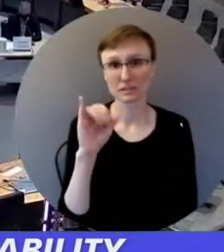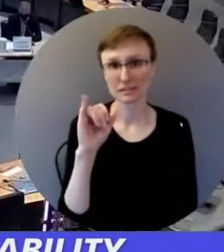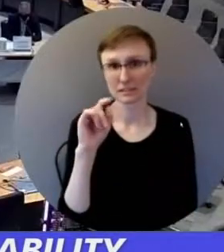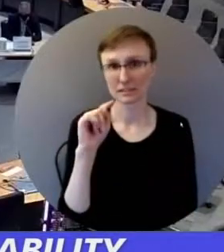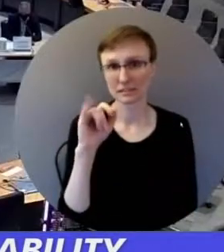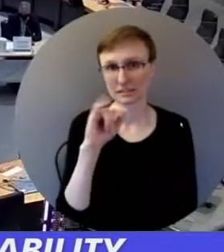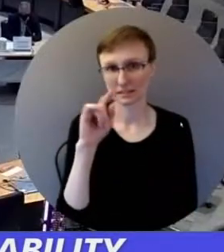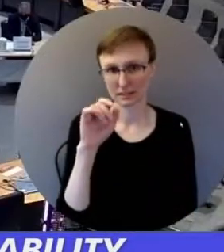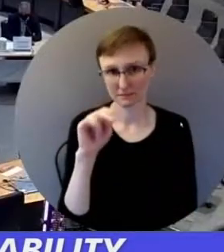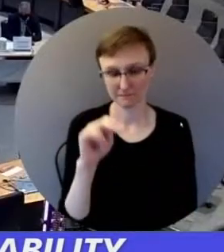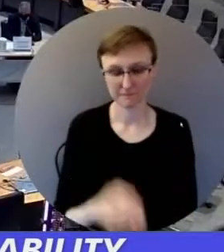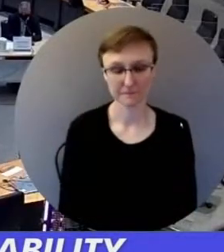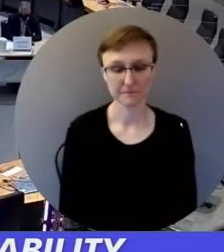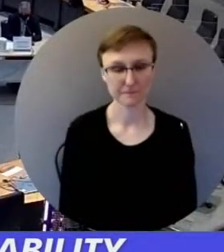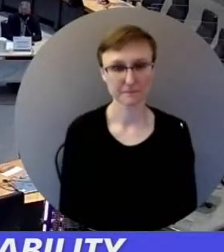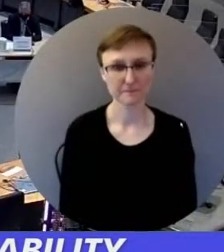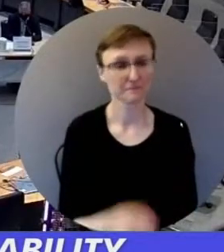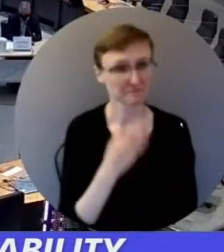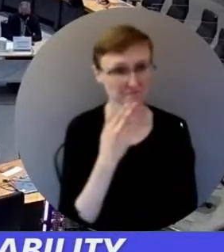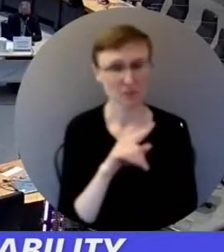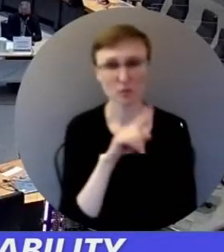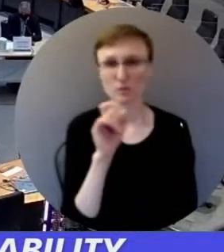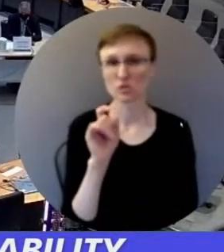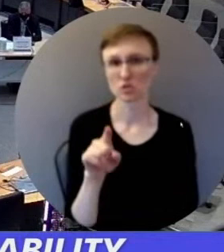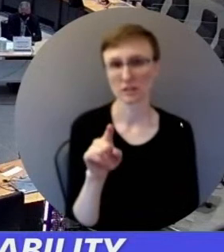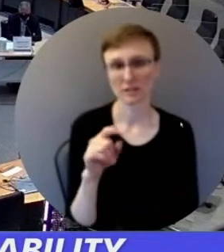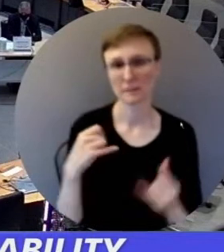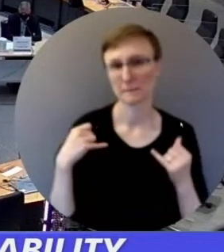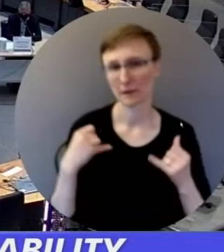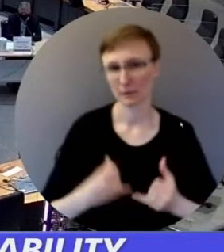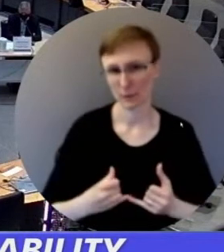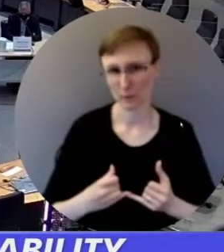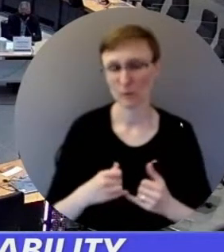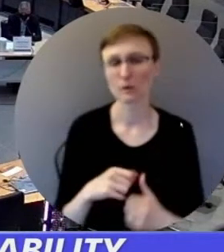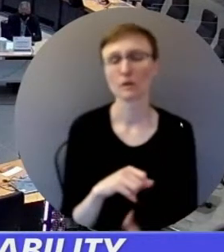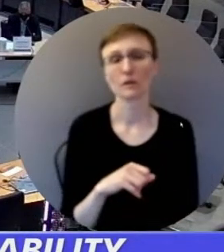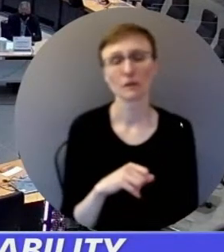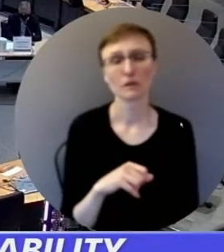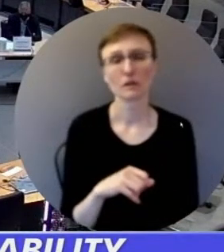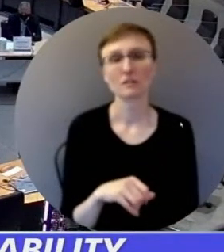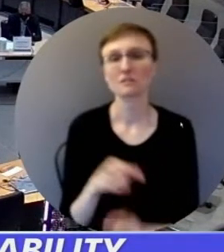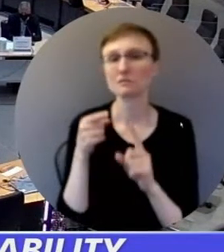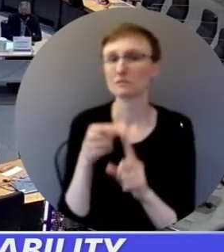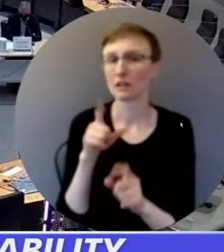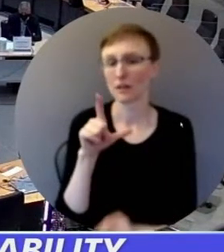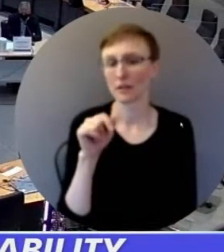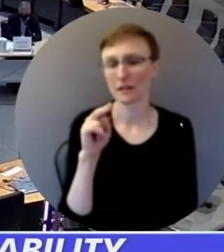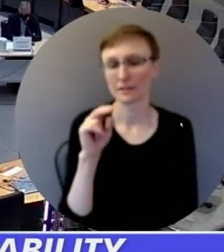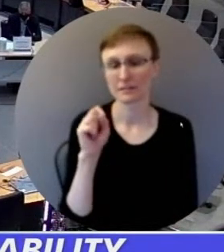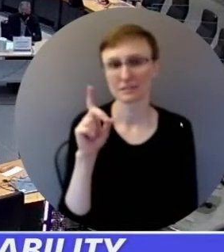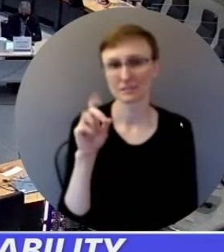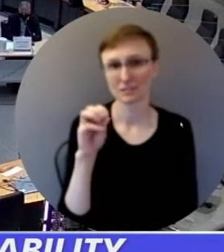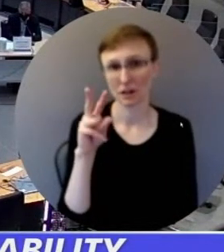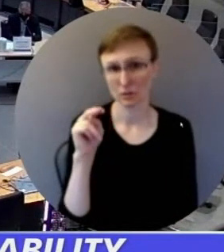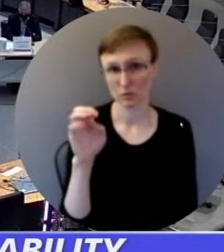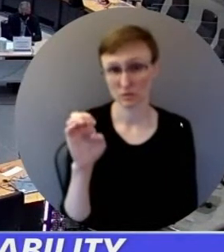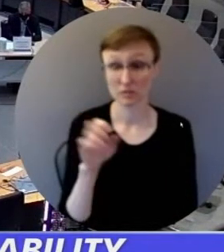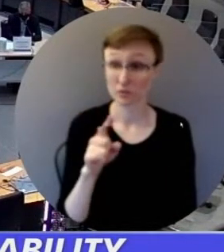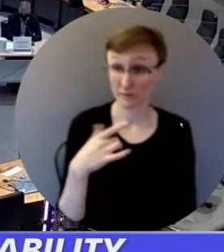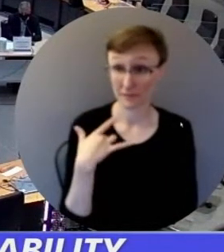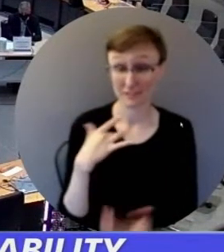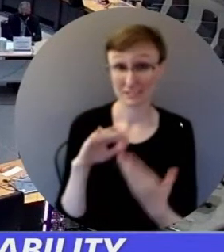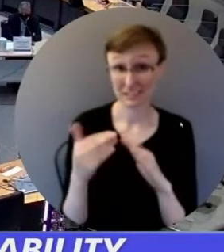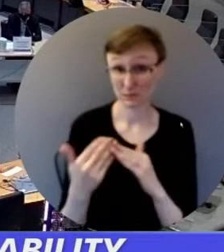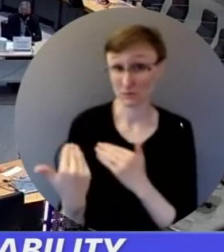Mayor Watson regarding Lansdowne, kind of jumping off Joanne's question, but do you think the city has responsibility to pay for the replacement